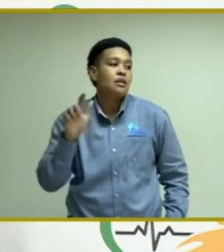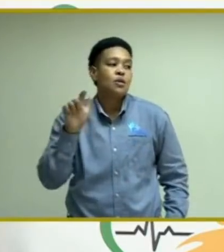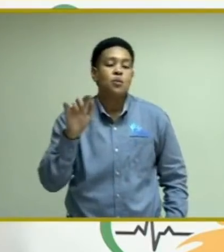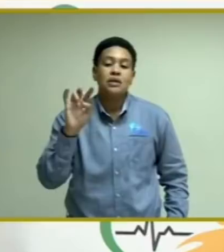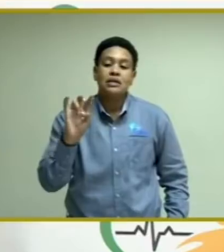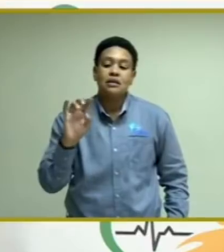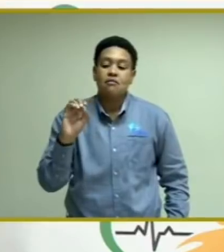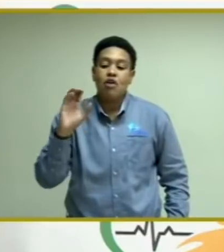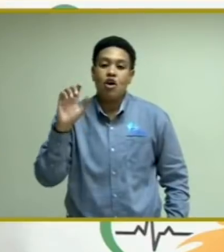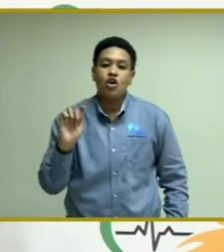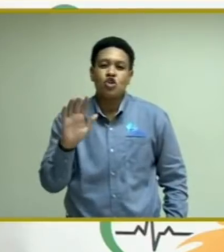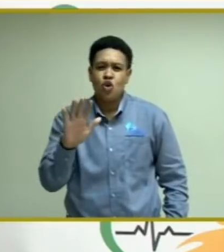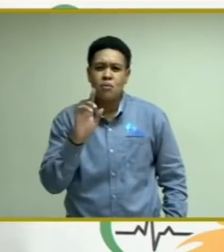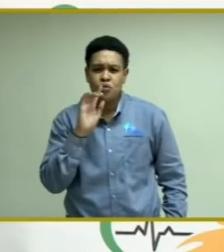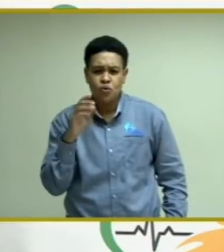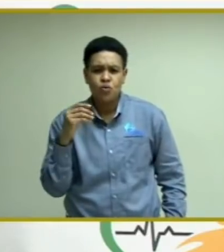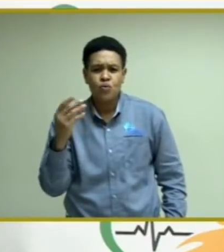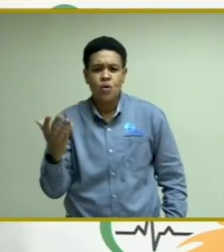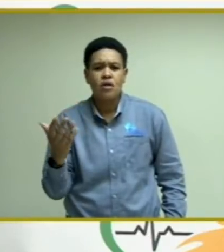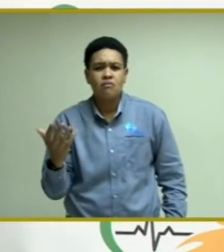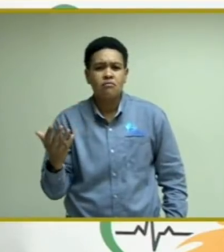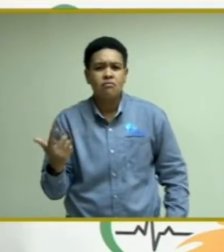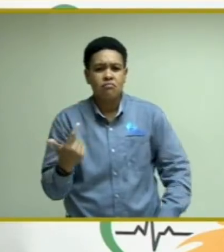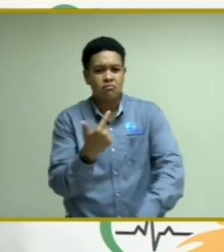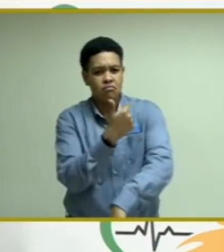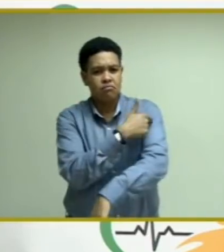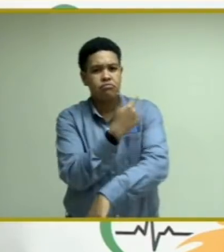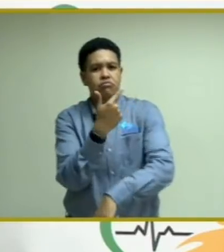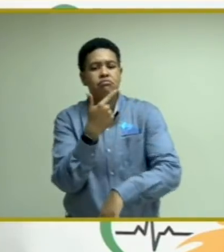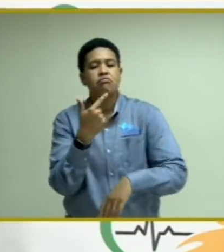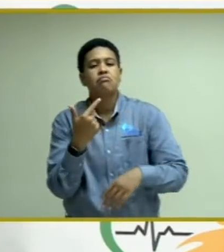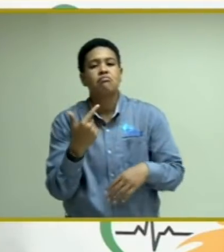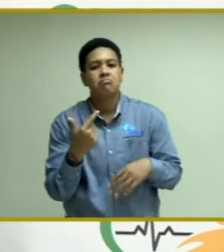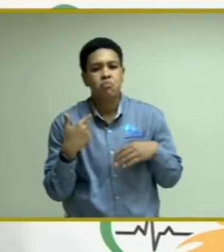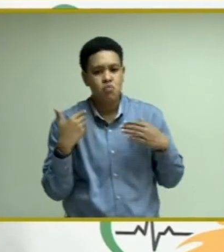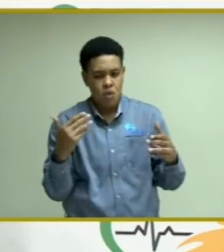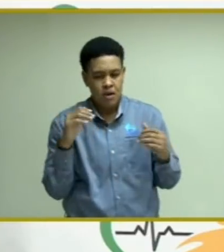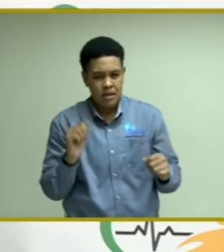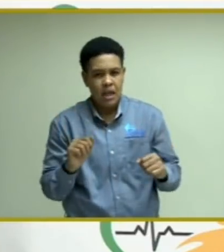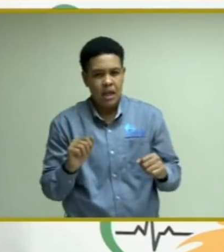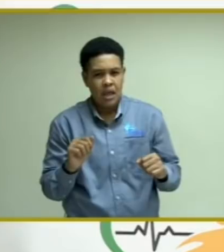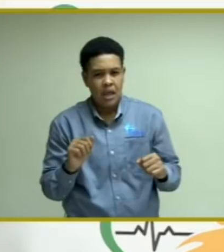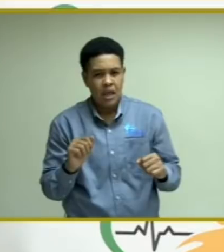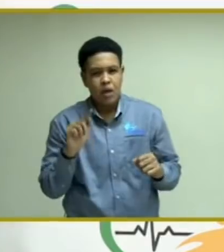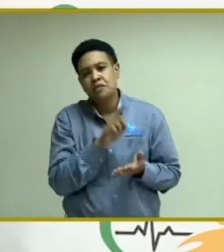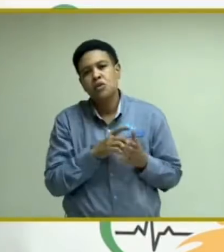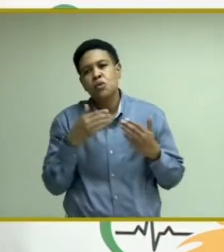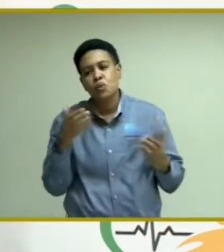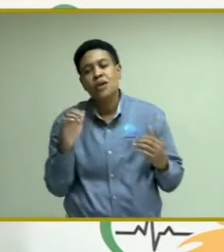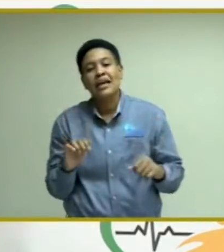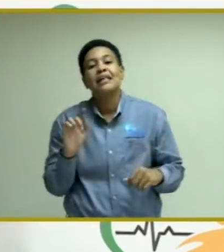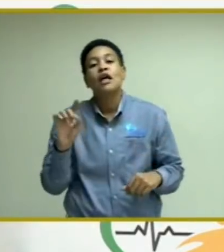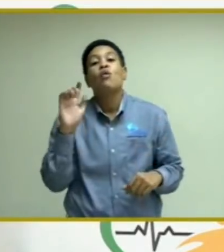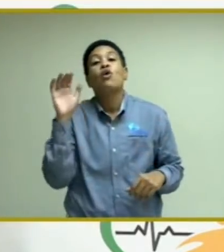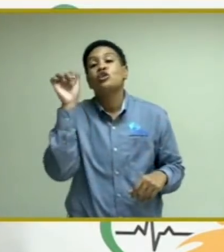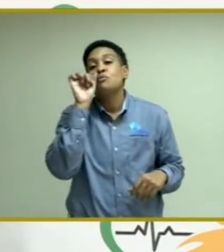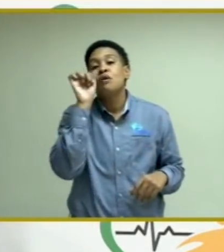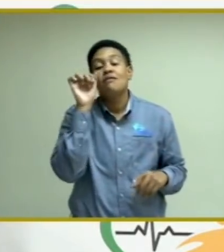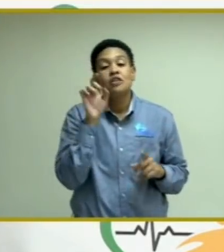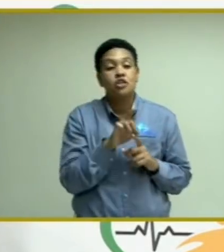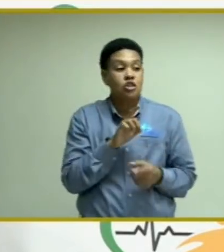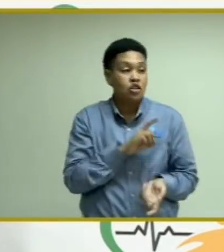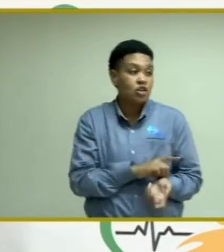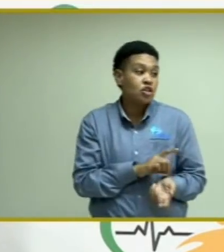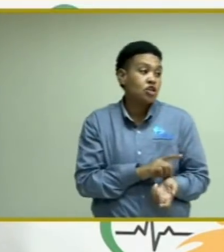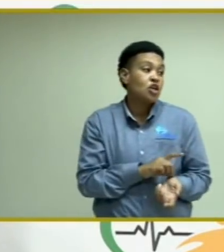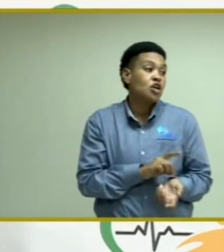27th, to administer COVID-19 vaccines. That 100 private doctors